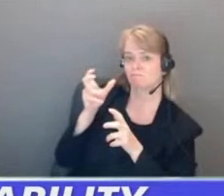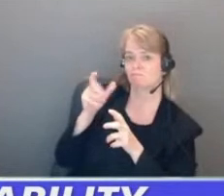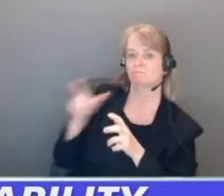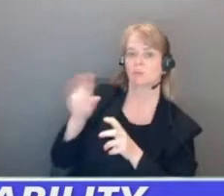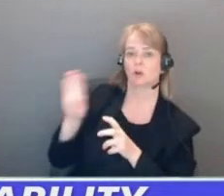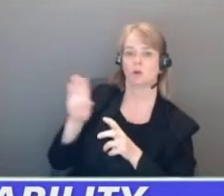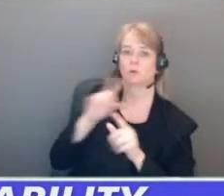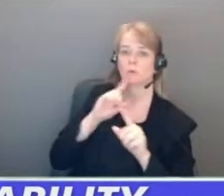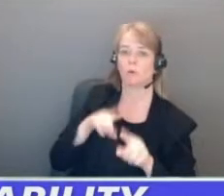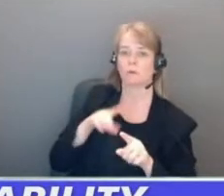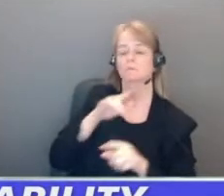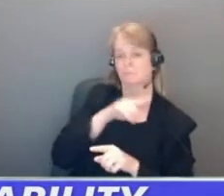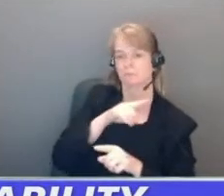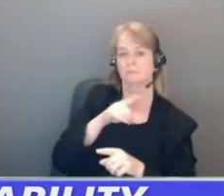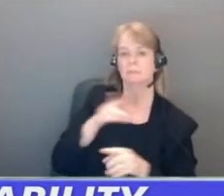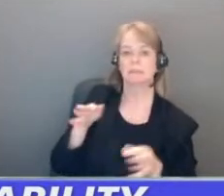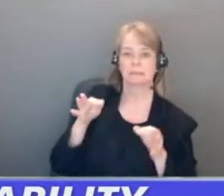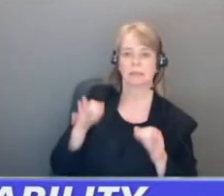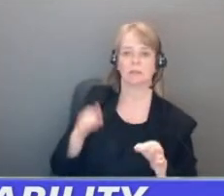suspend